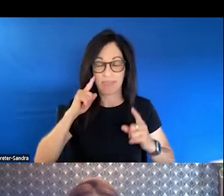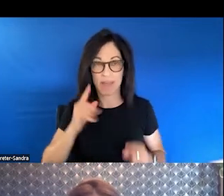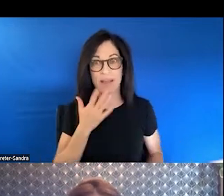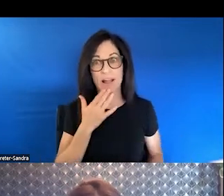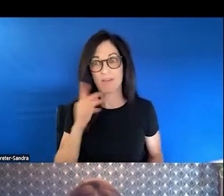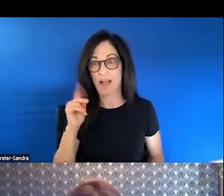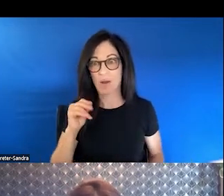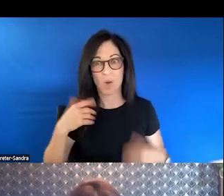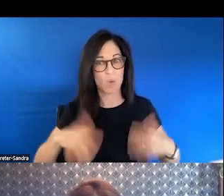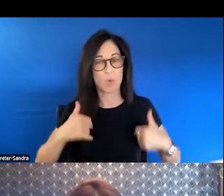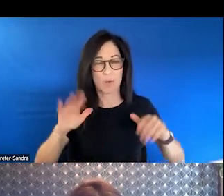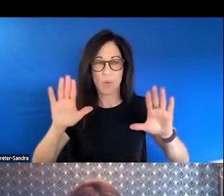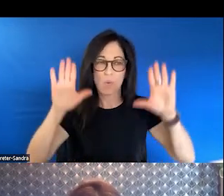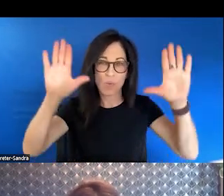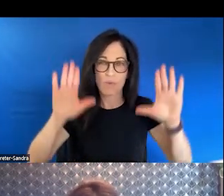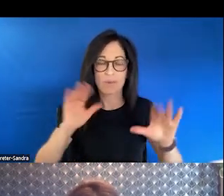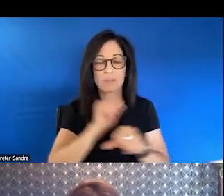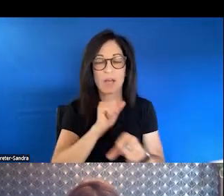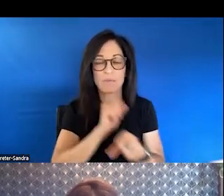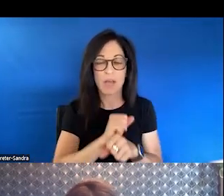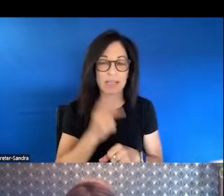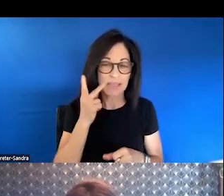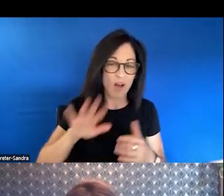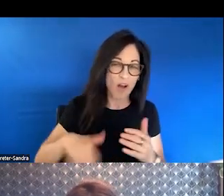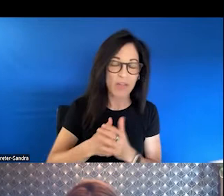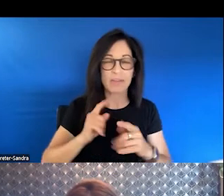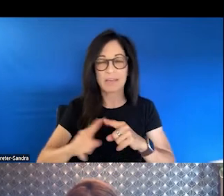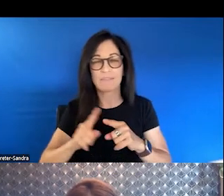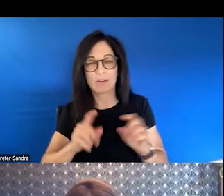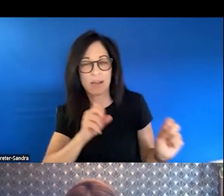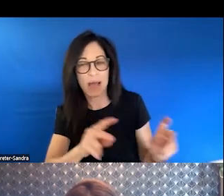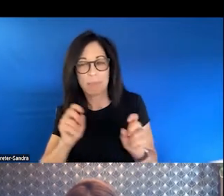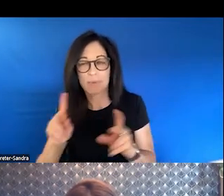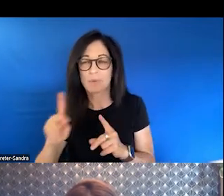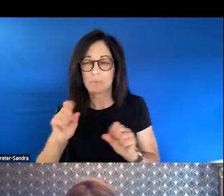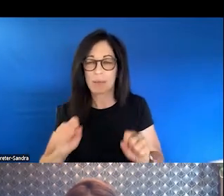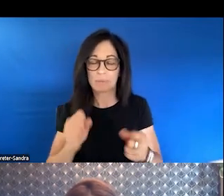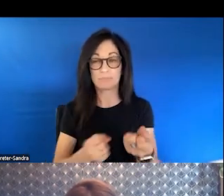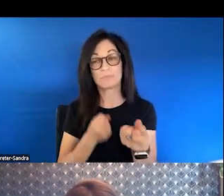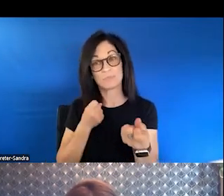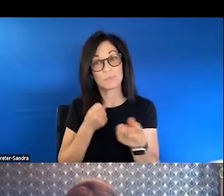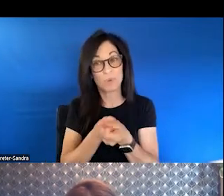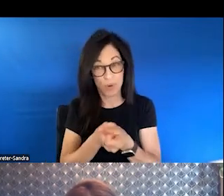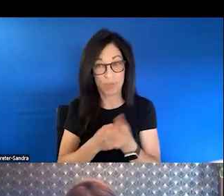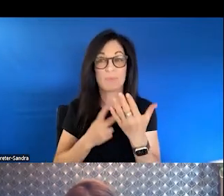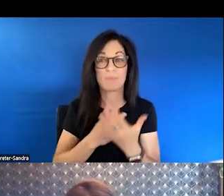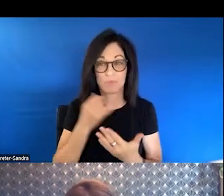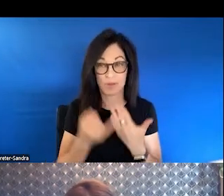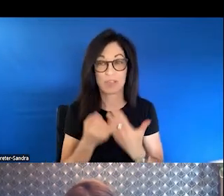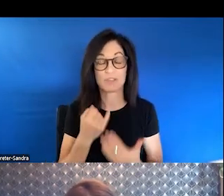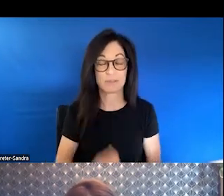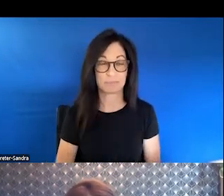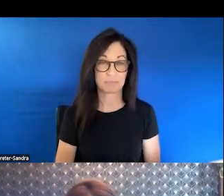really excellent job at looking at all the different levers and opportunities to support this project.